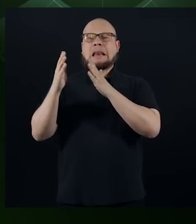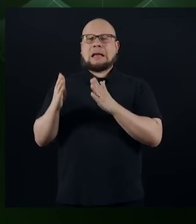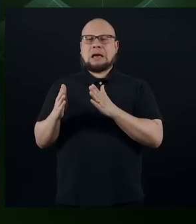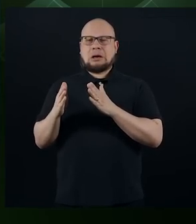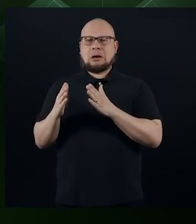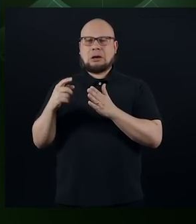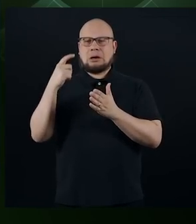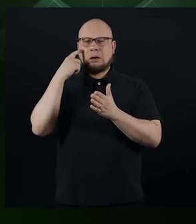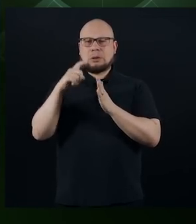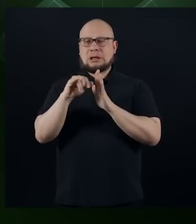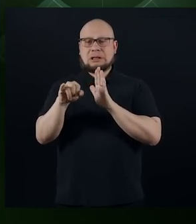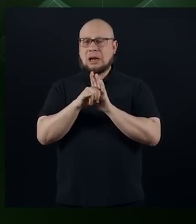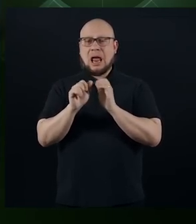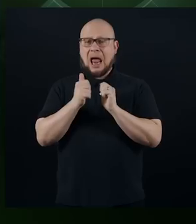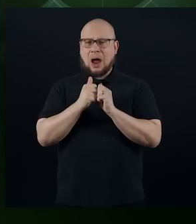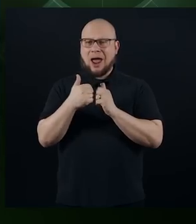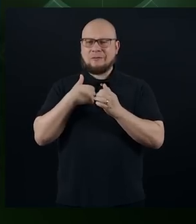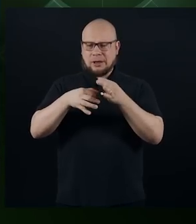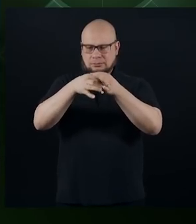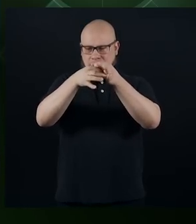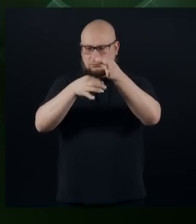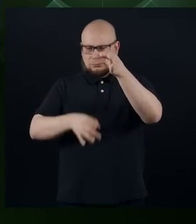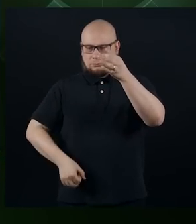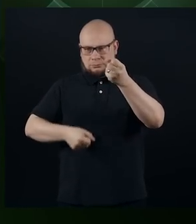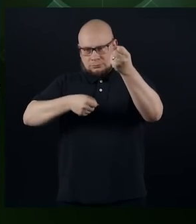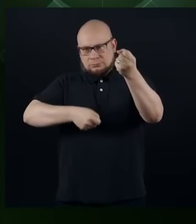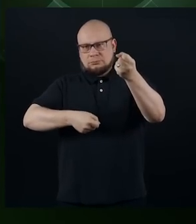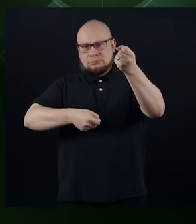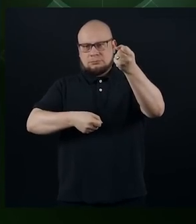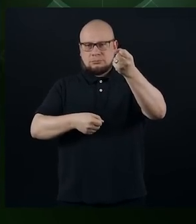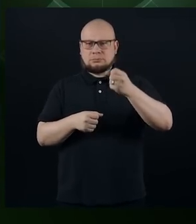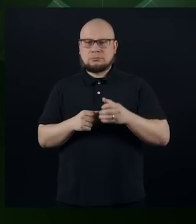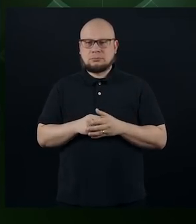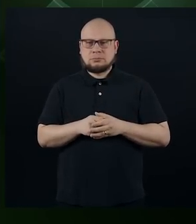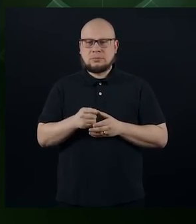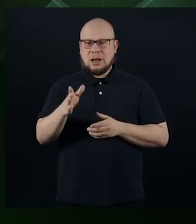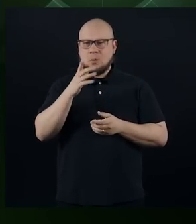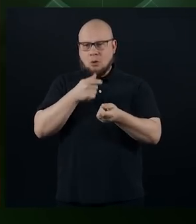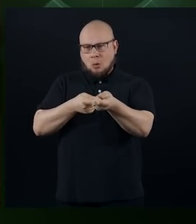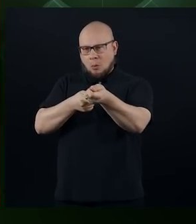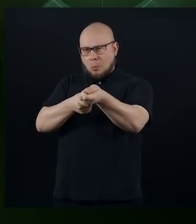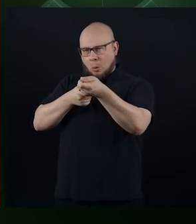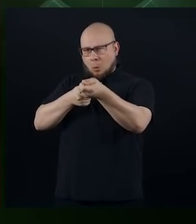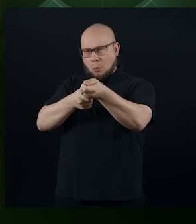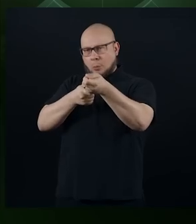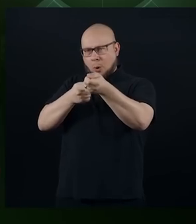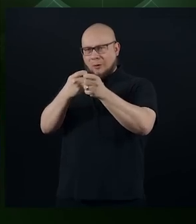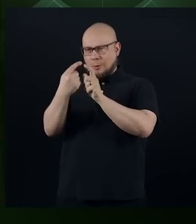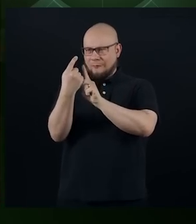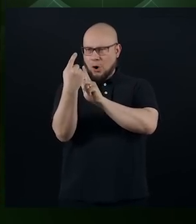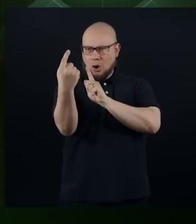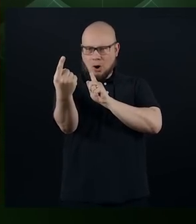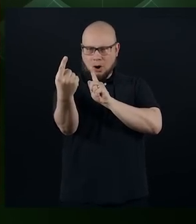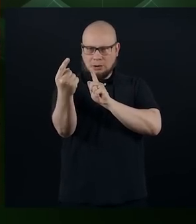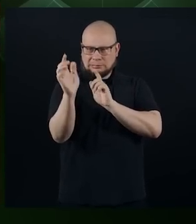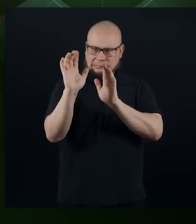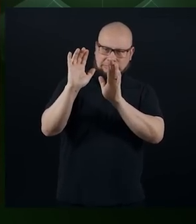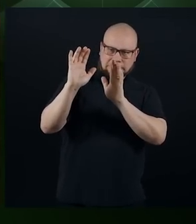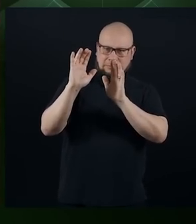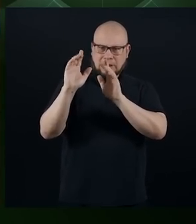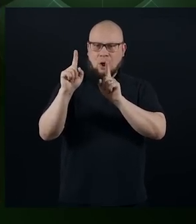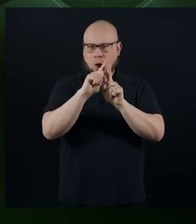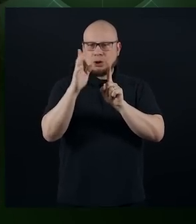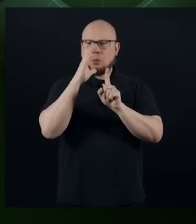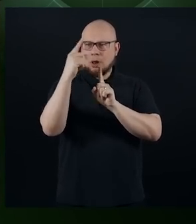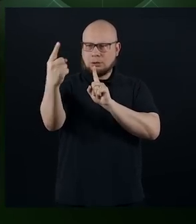easily identifiable by the fact that they carry the trident of dark tides, and they will fire this trident at you, and they'll also still come in